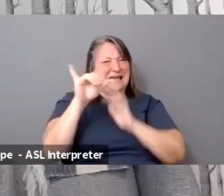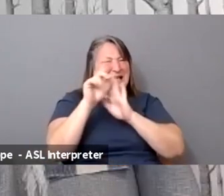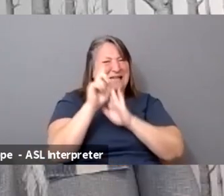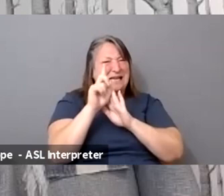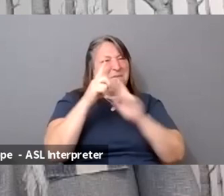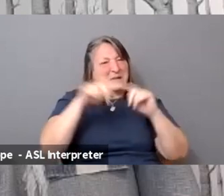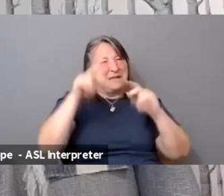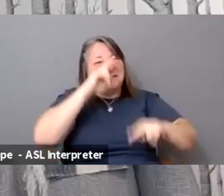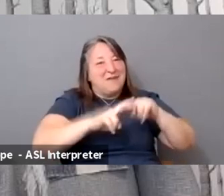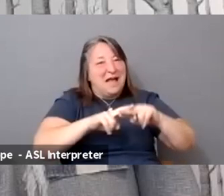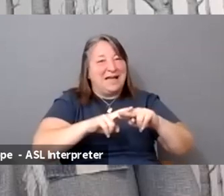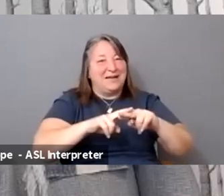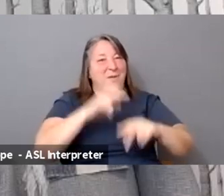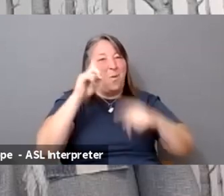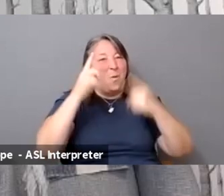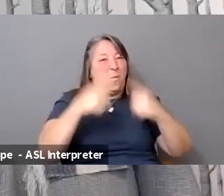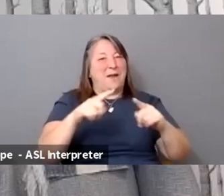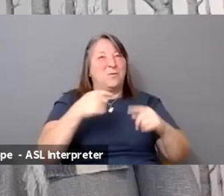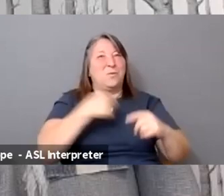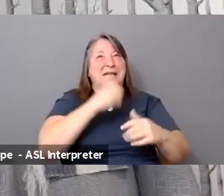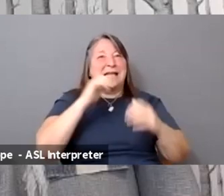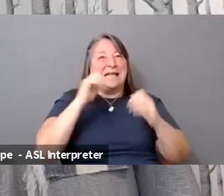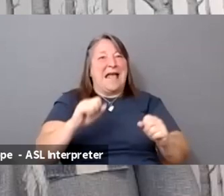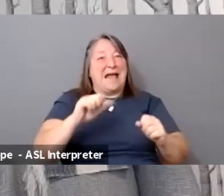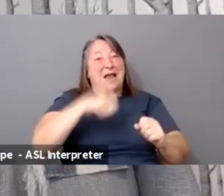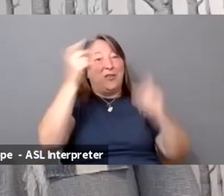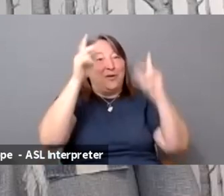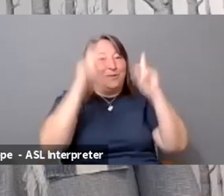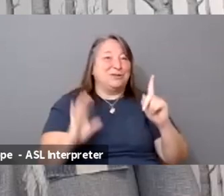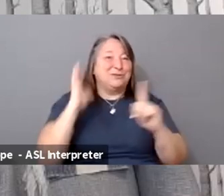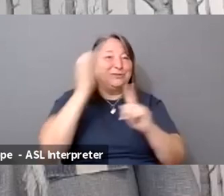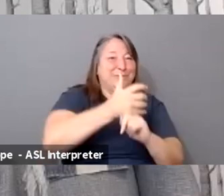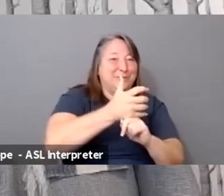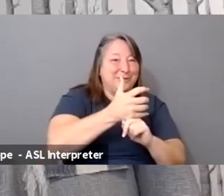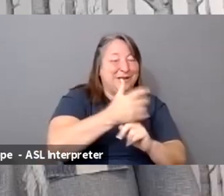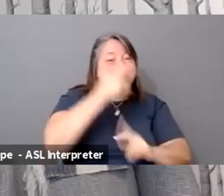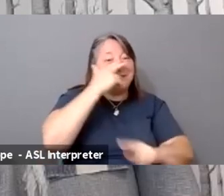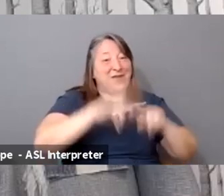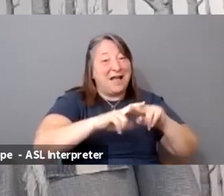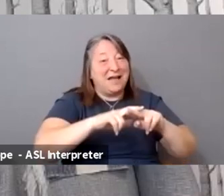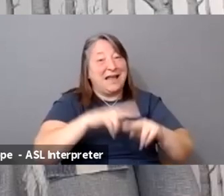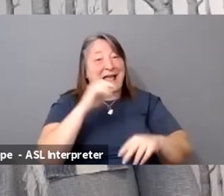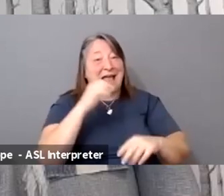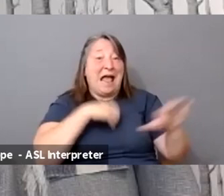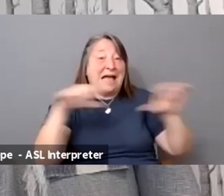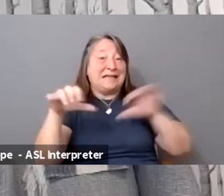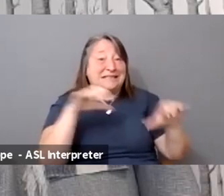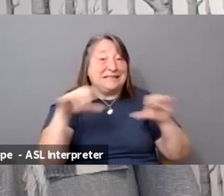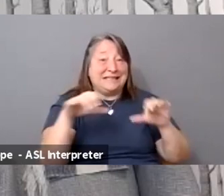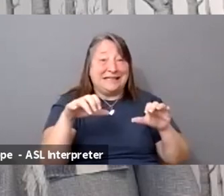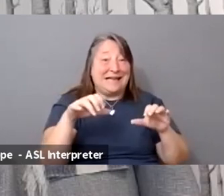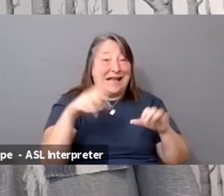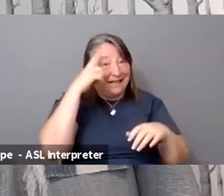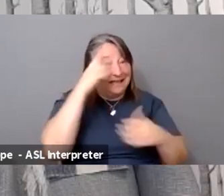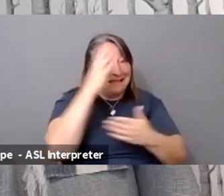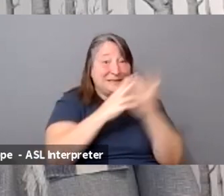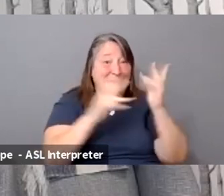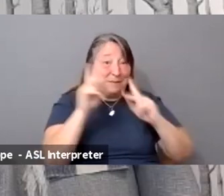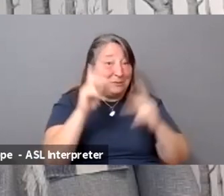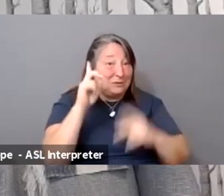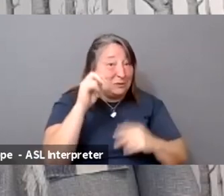can experience that. And I just kind of did the thing that I think some people do,